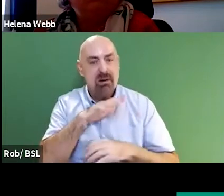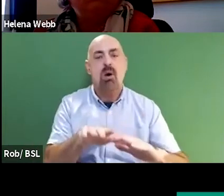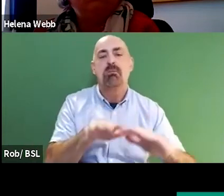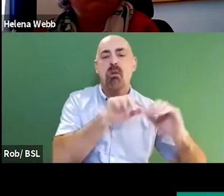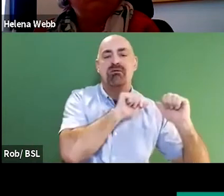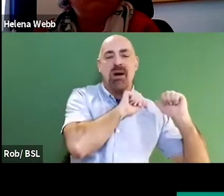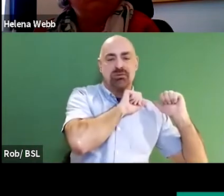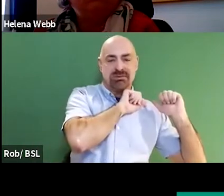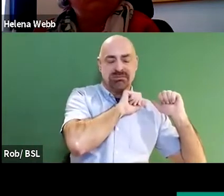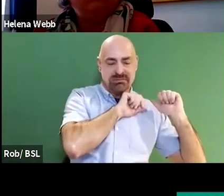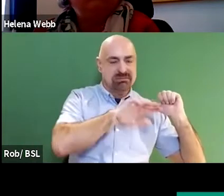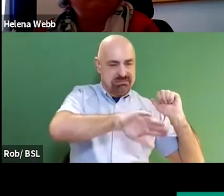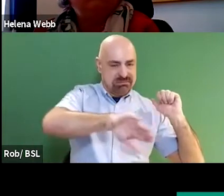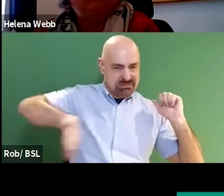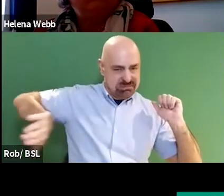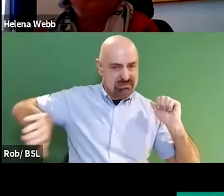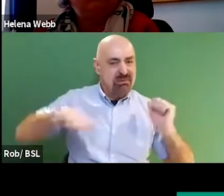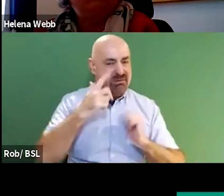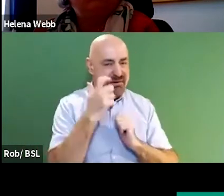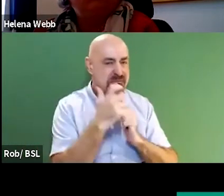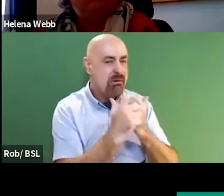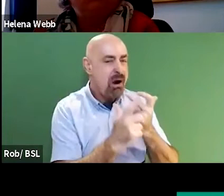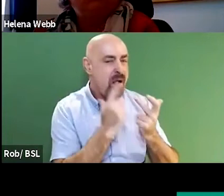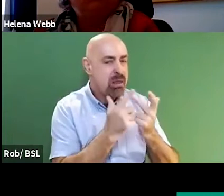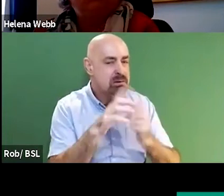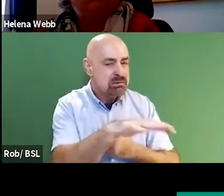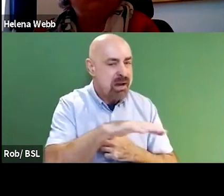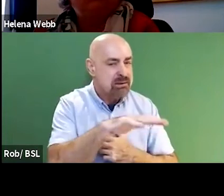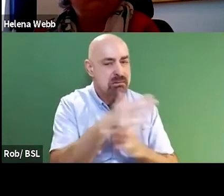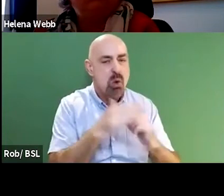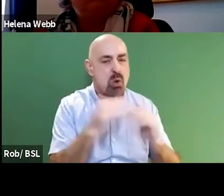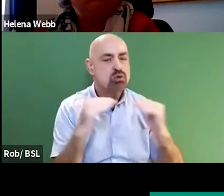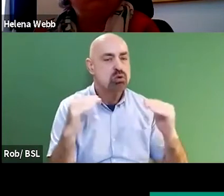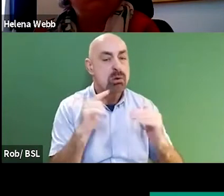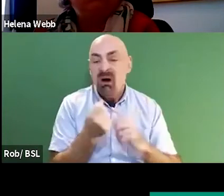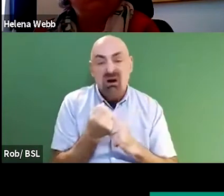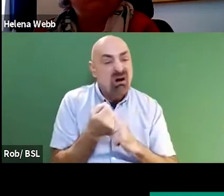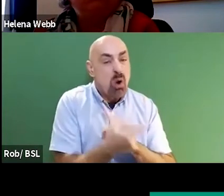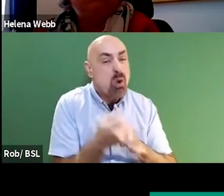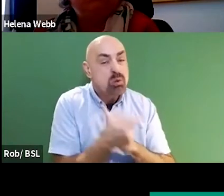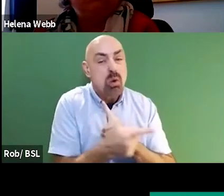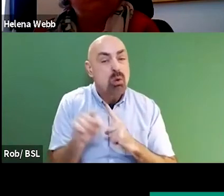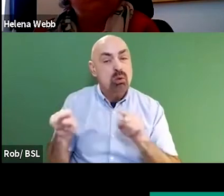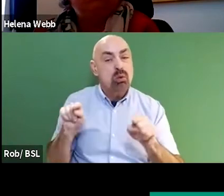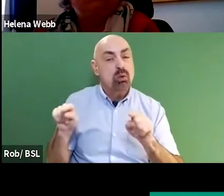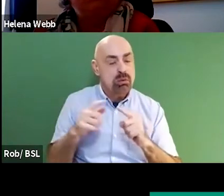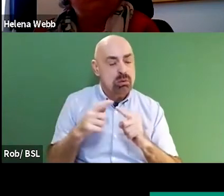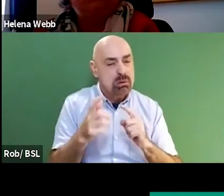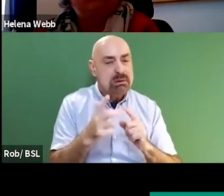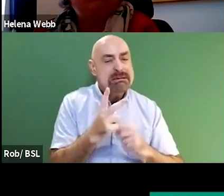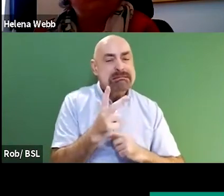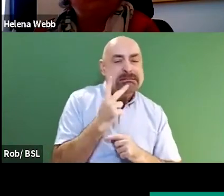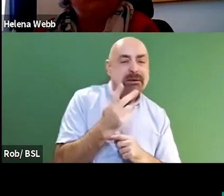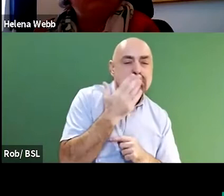a more suitable space very close to the kind of secondary school part